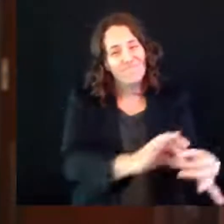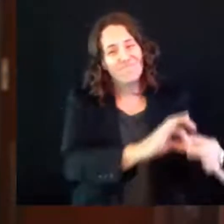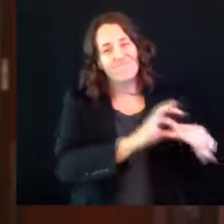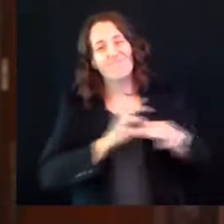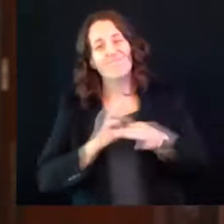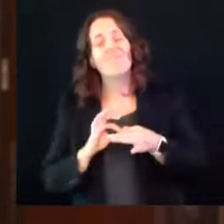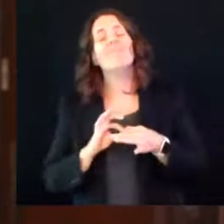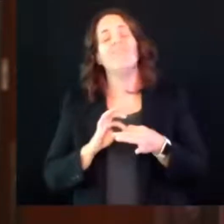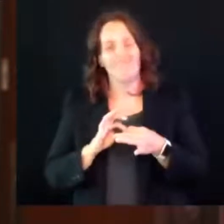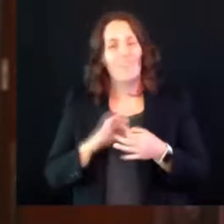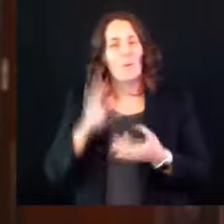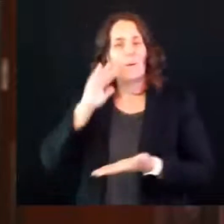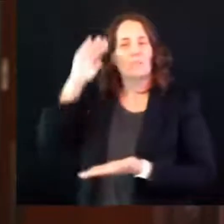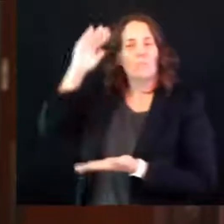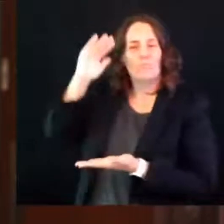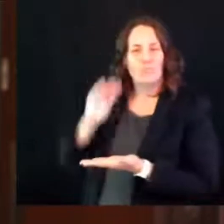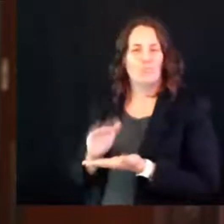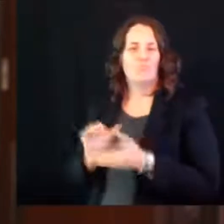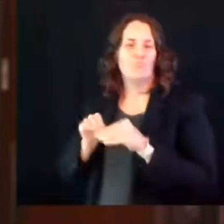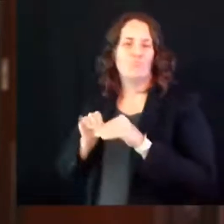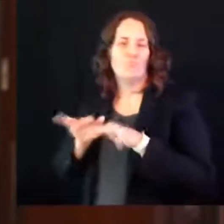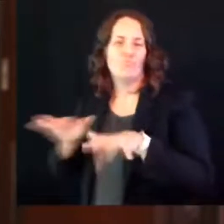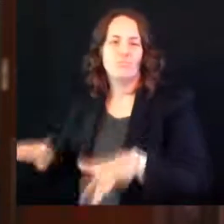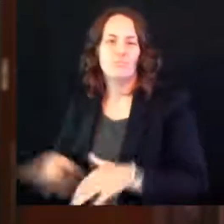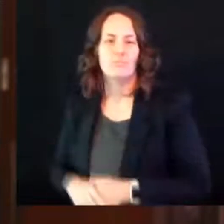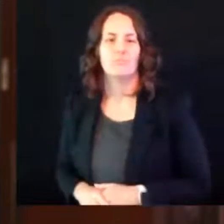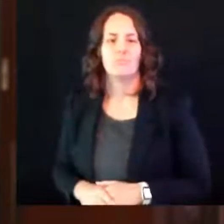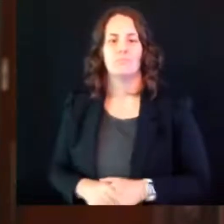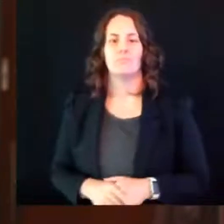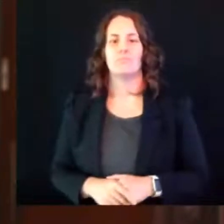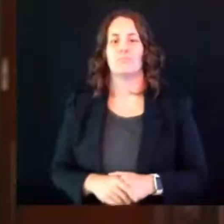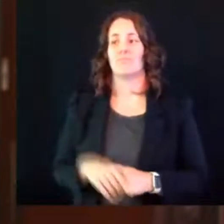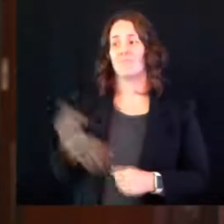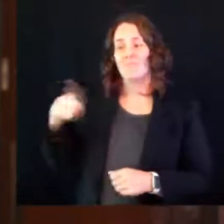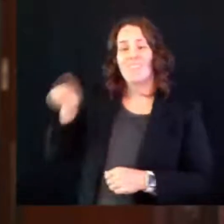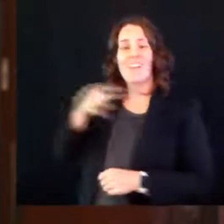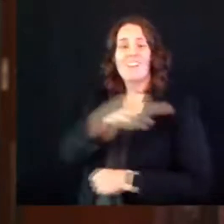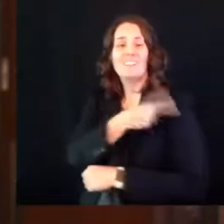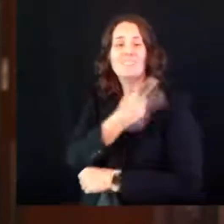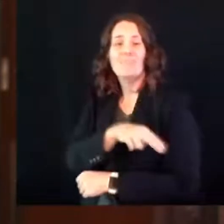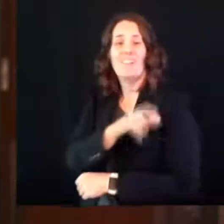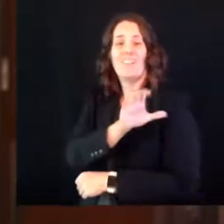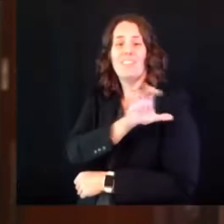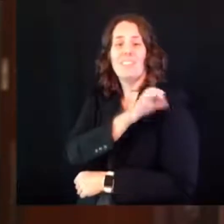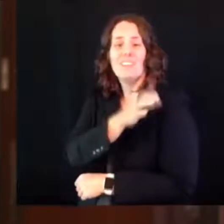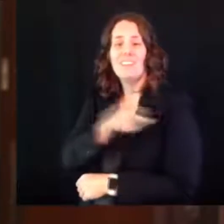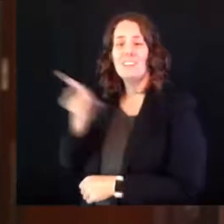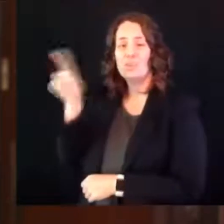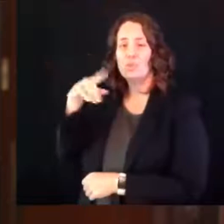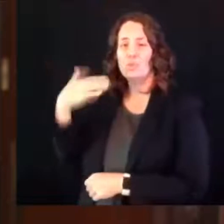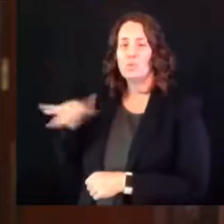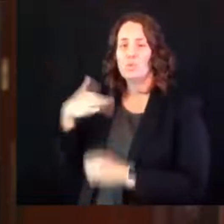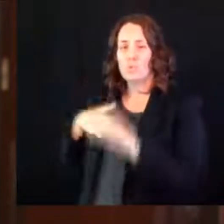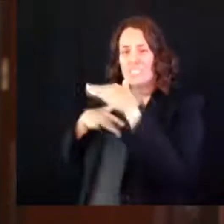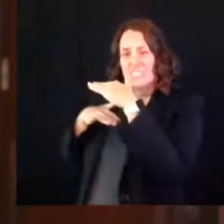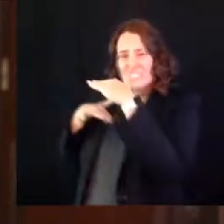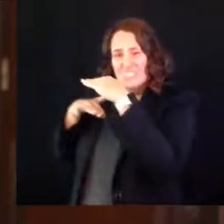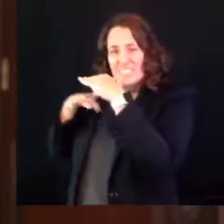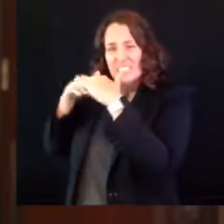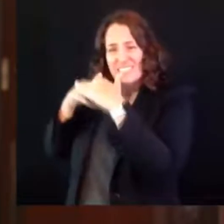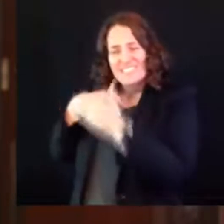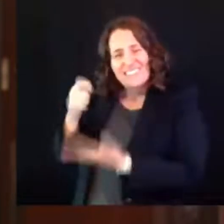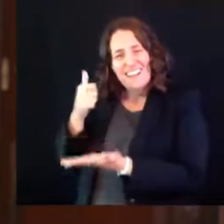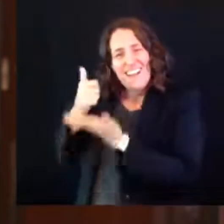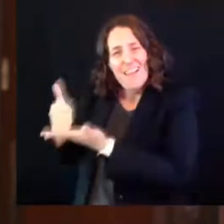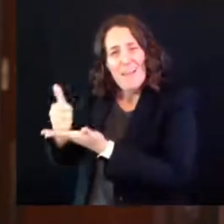also for Wisconsin small businesses. The sooner we get this virus under control, the sooner we can get back to the